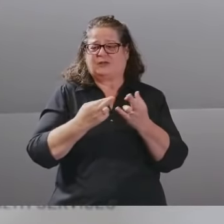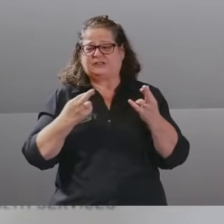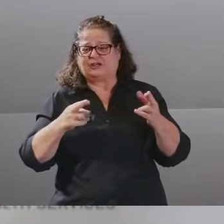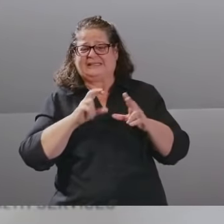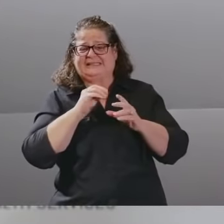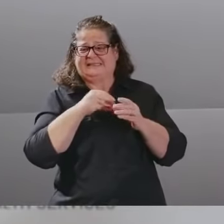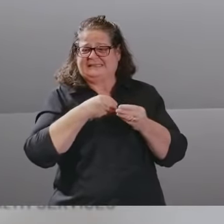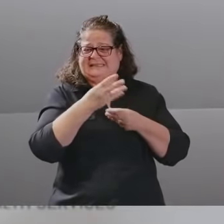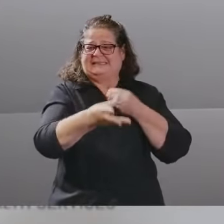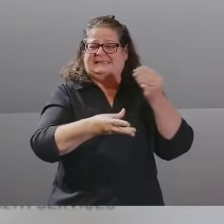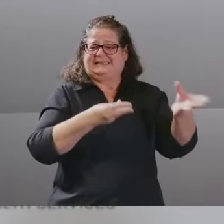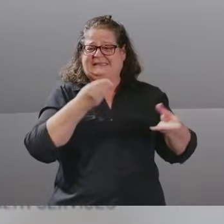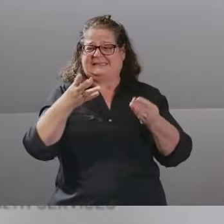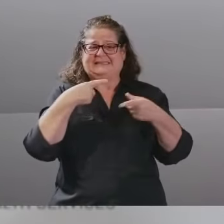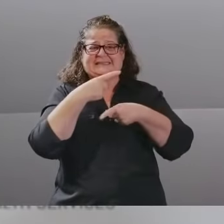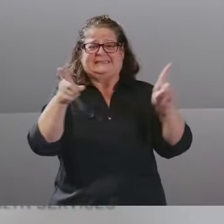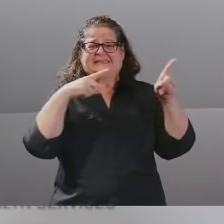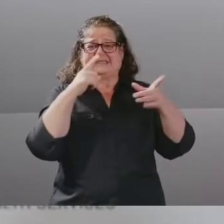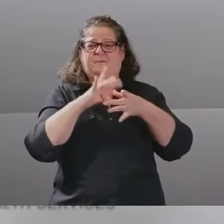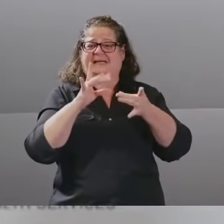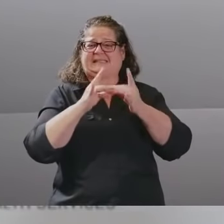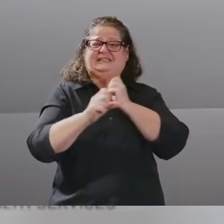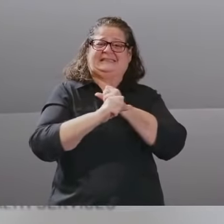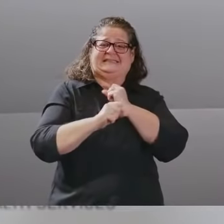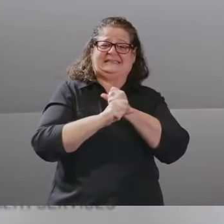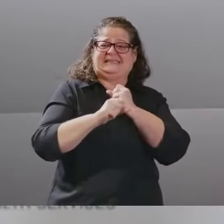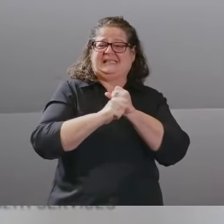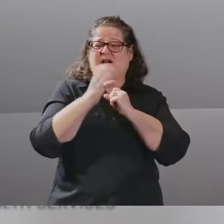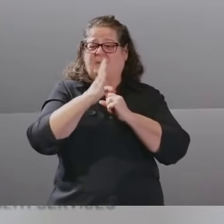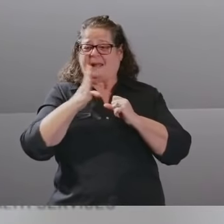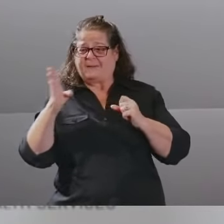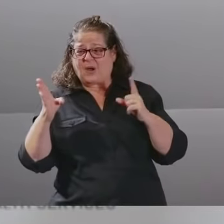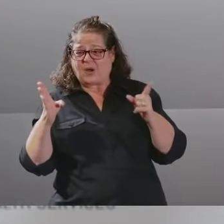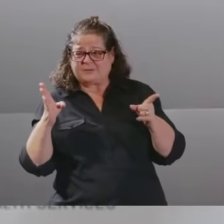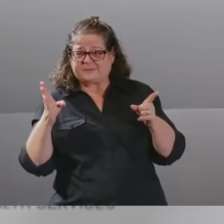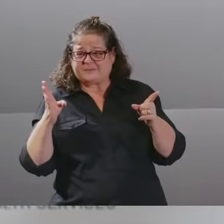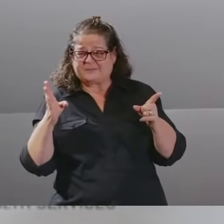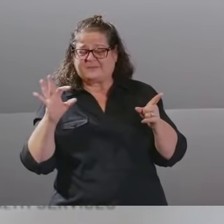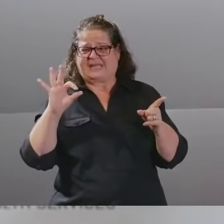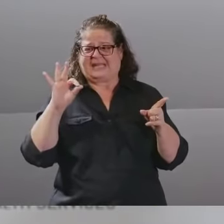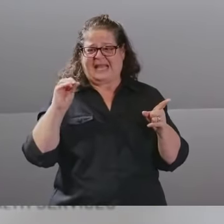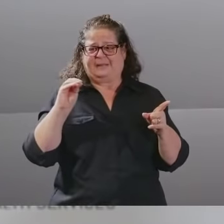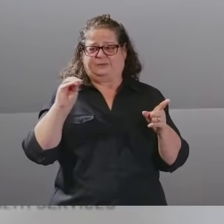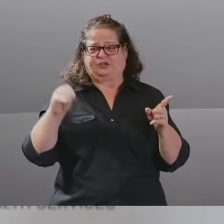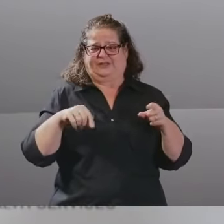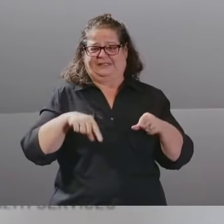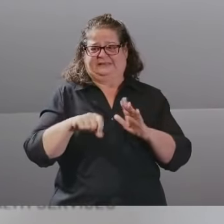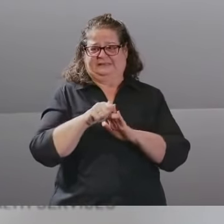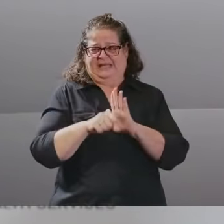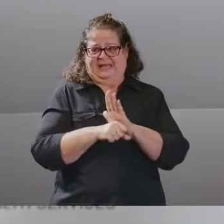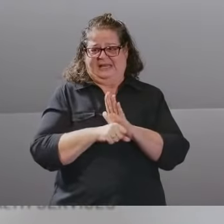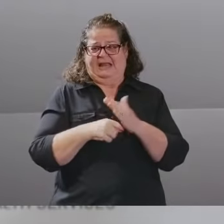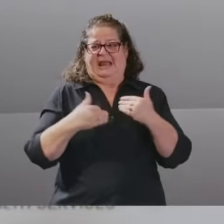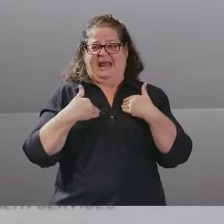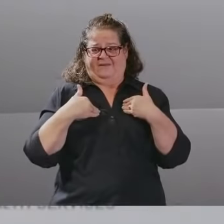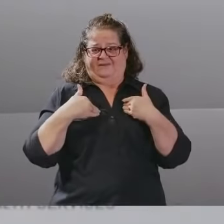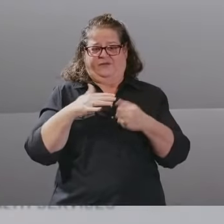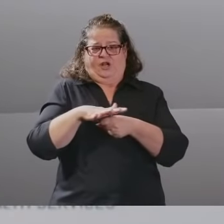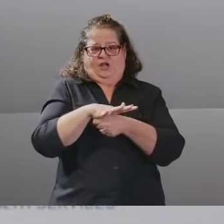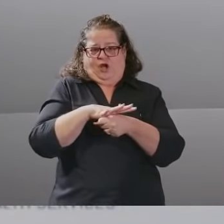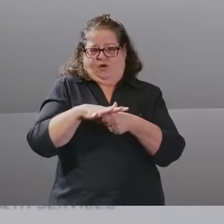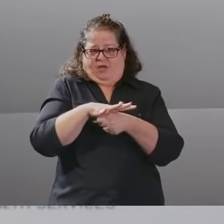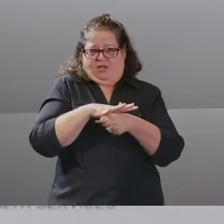We've got 90% of our state under local mask mandates. And what I want to do is take something that I